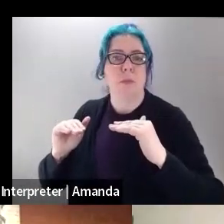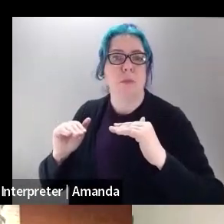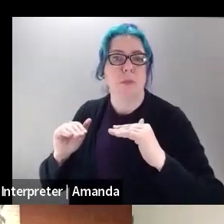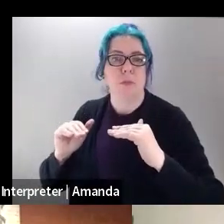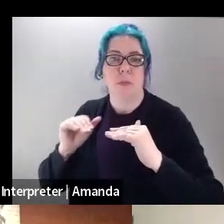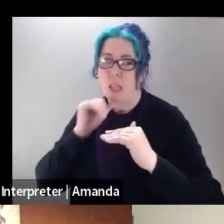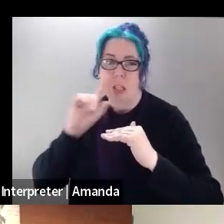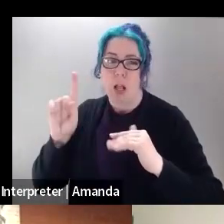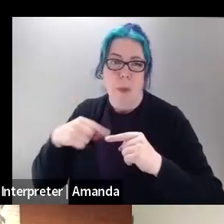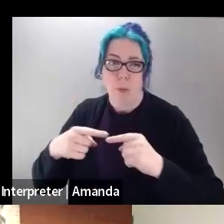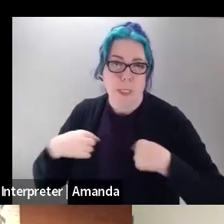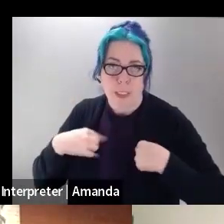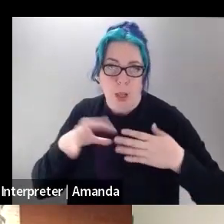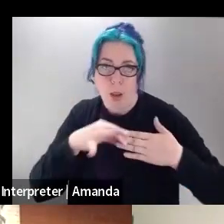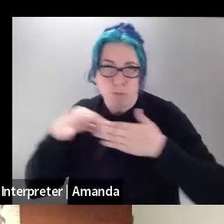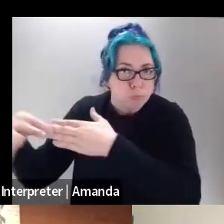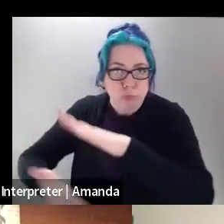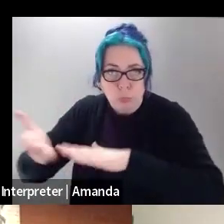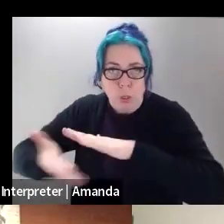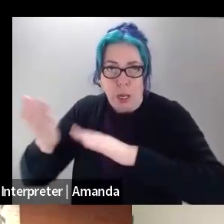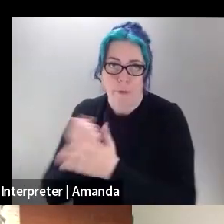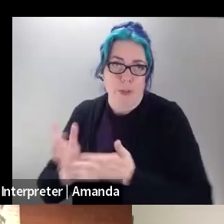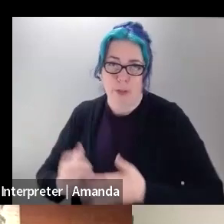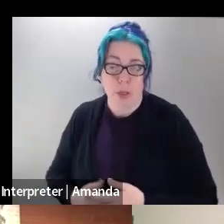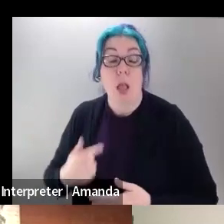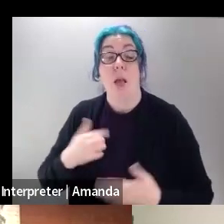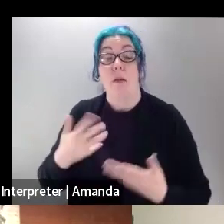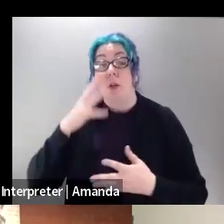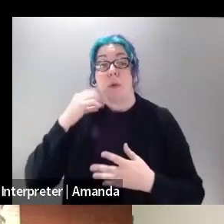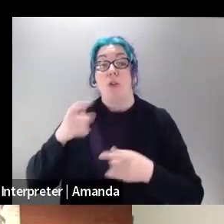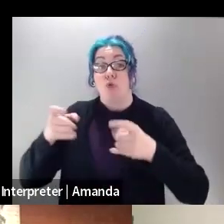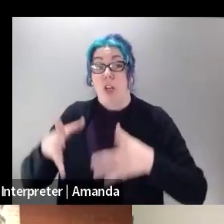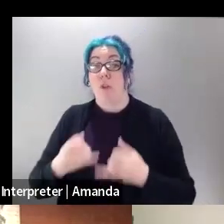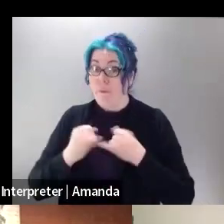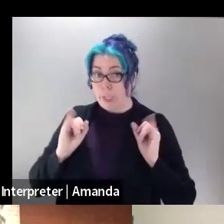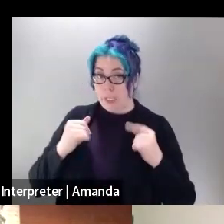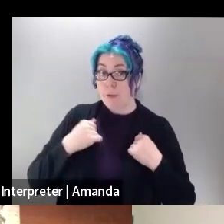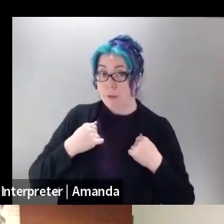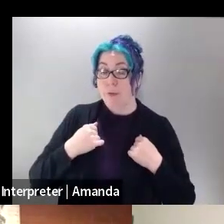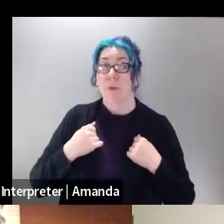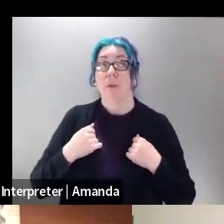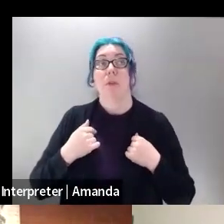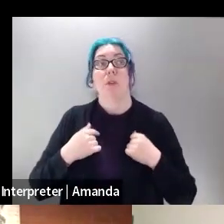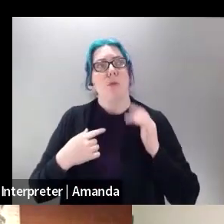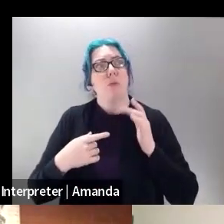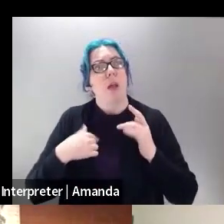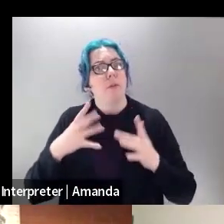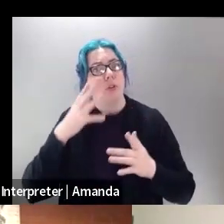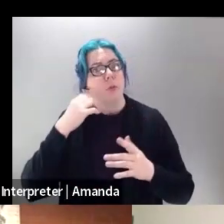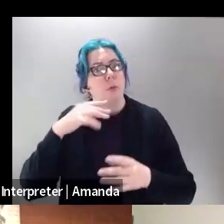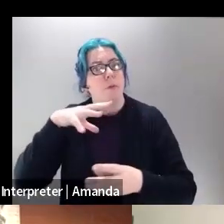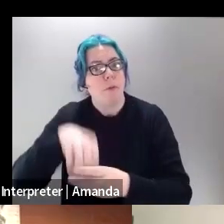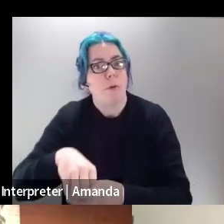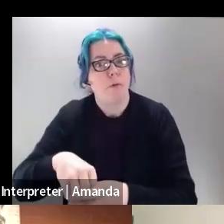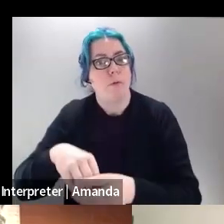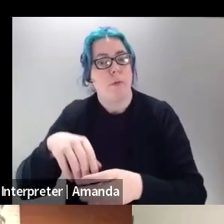I, as a freelance director, I have been involved in a couple of processes where the community agreement